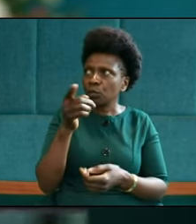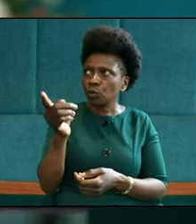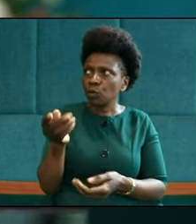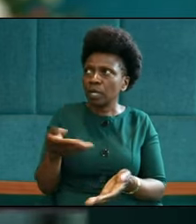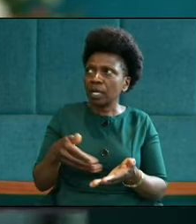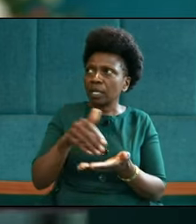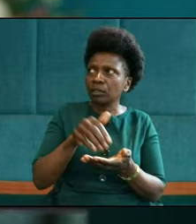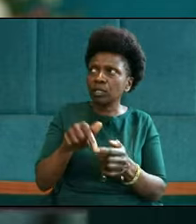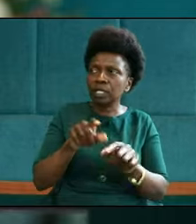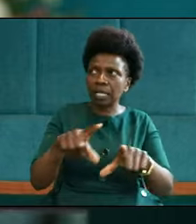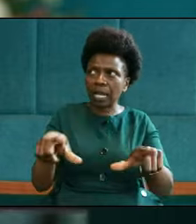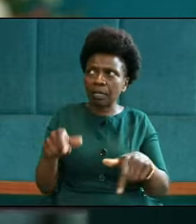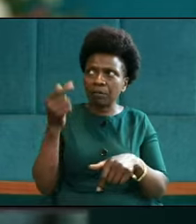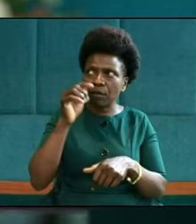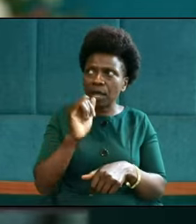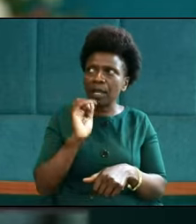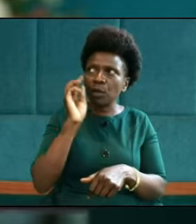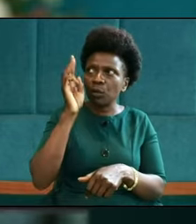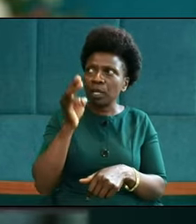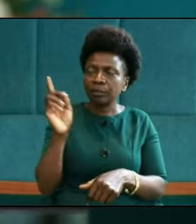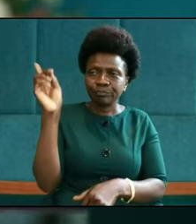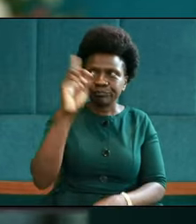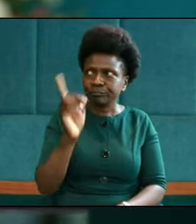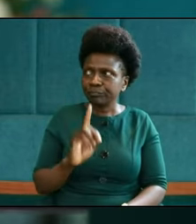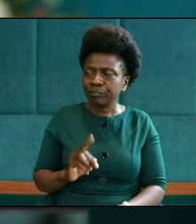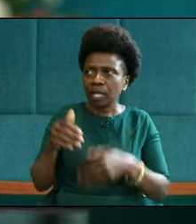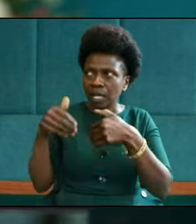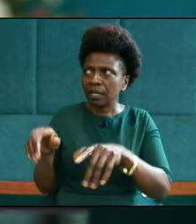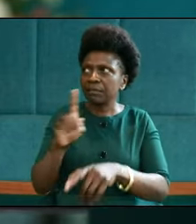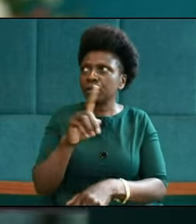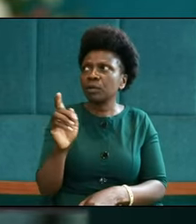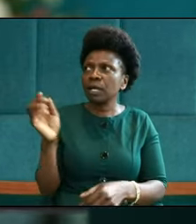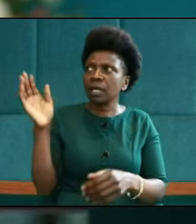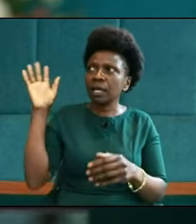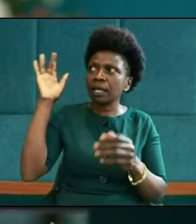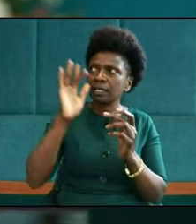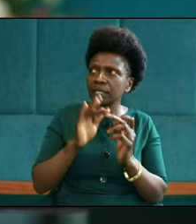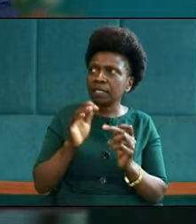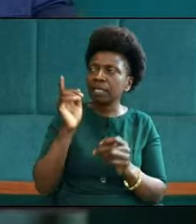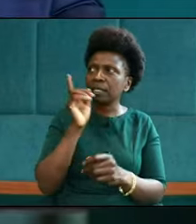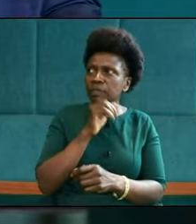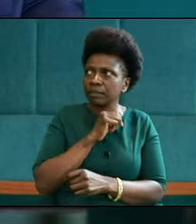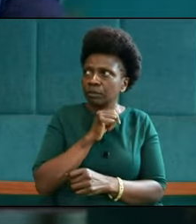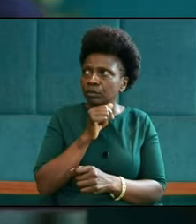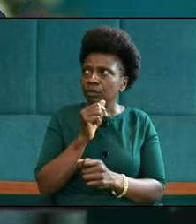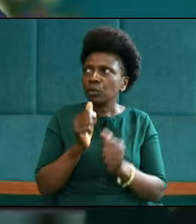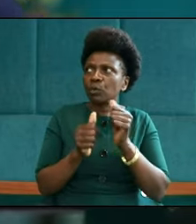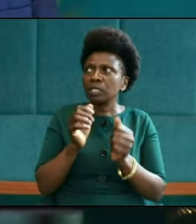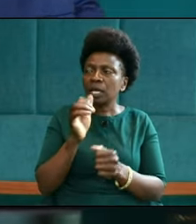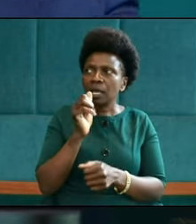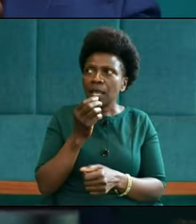this land, for I will not leave thee until I have done which I